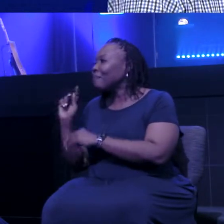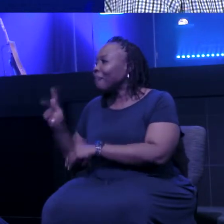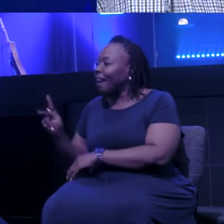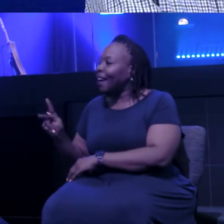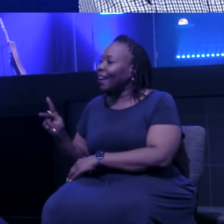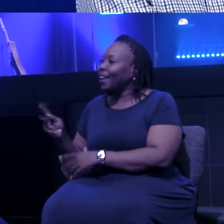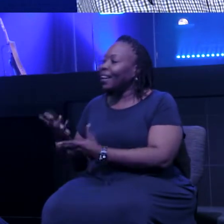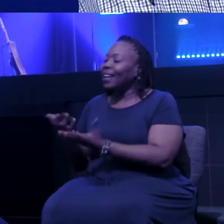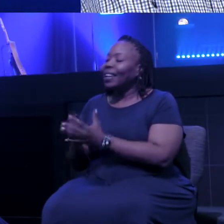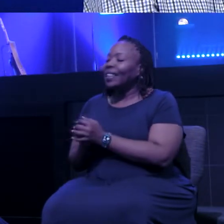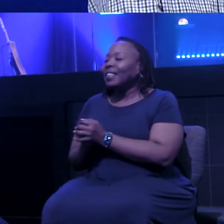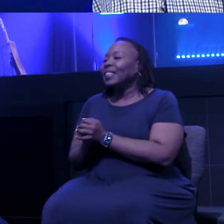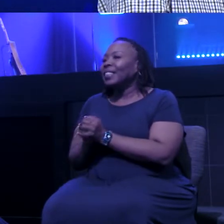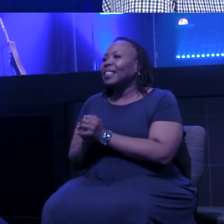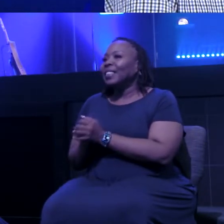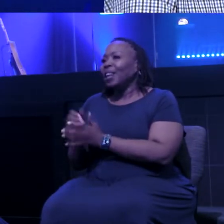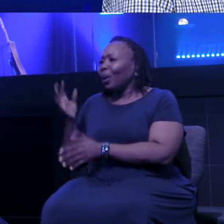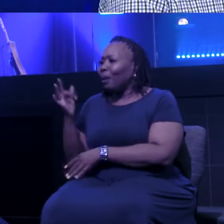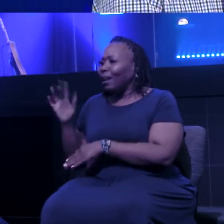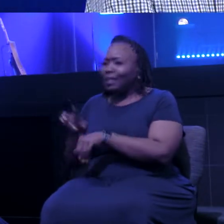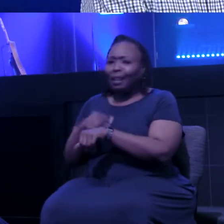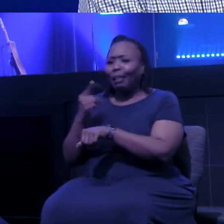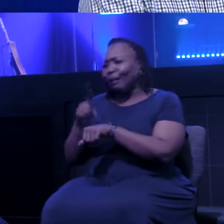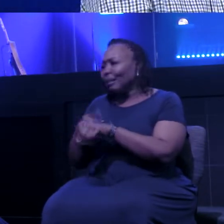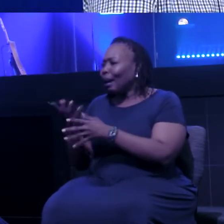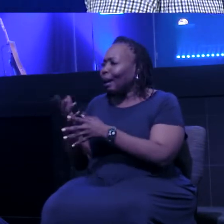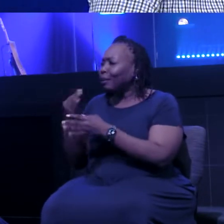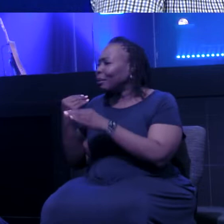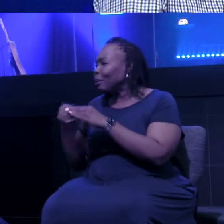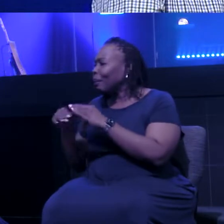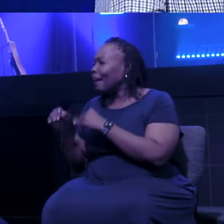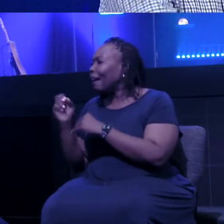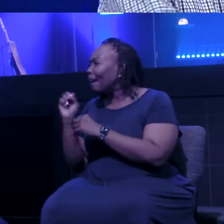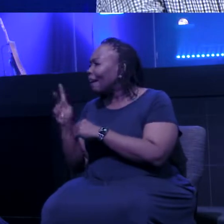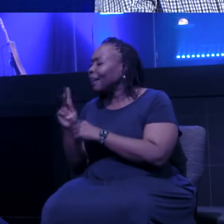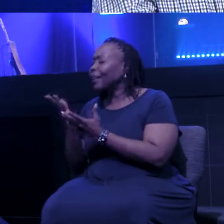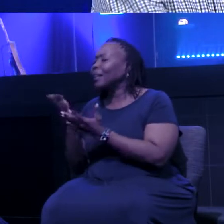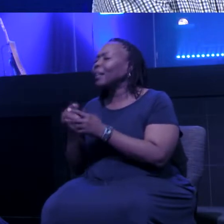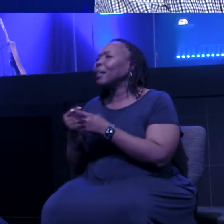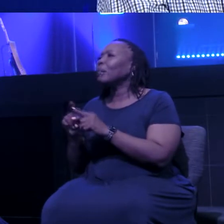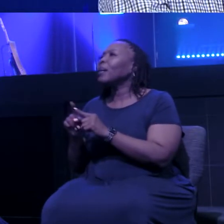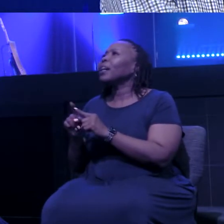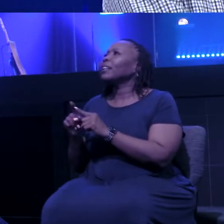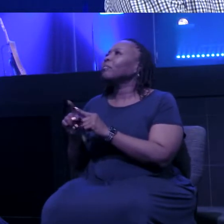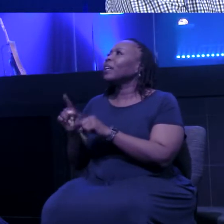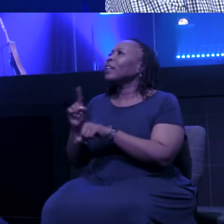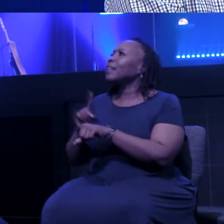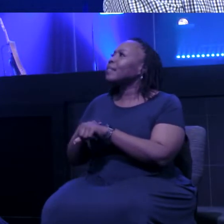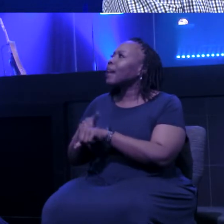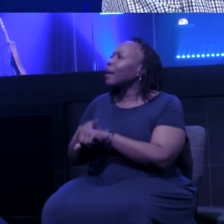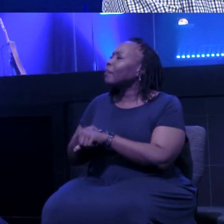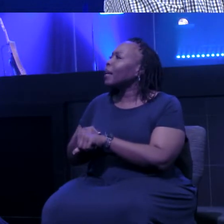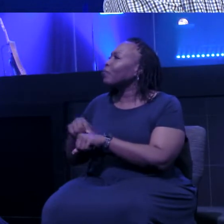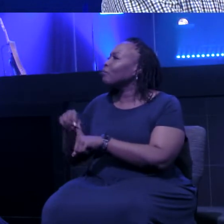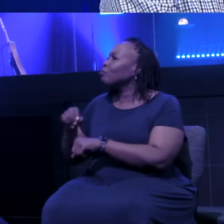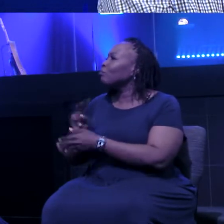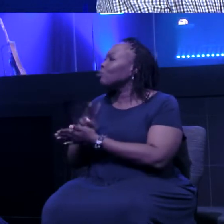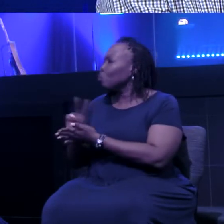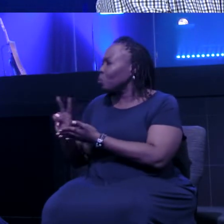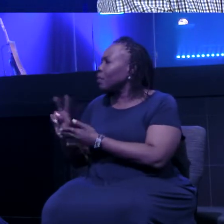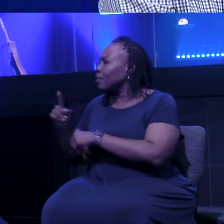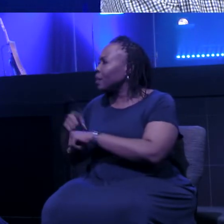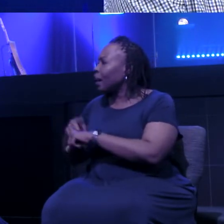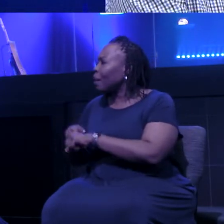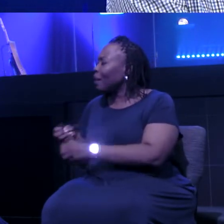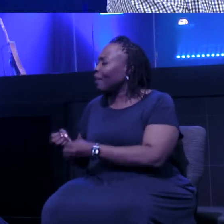on, why are you taking so long to reply? Maybe it was even 2 weeks. But during that 10 days to 2 weeks, we were having a lot